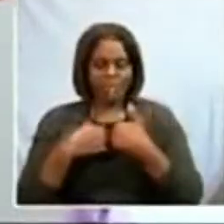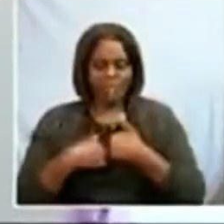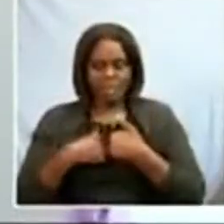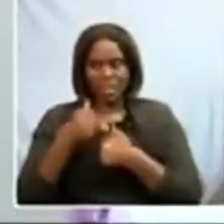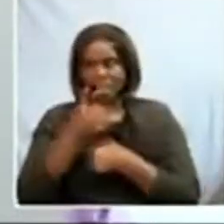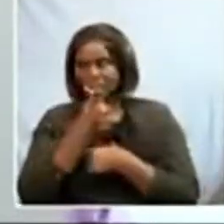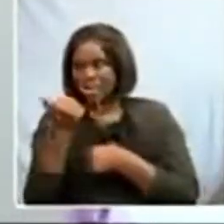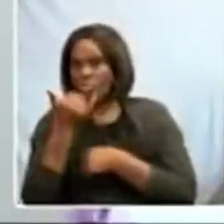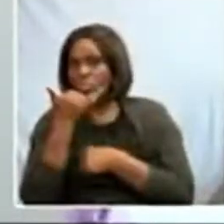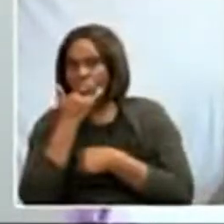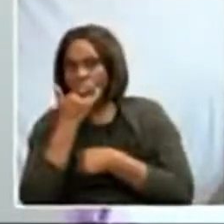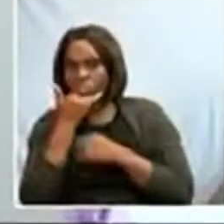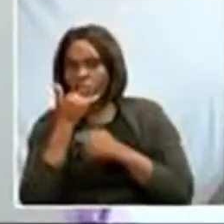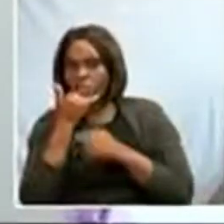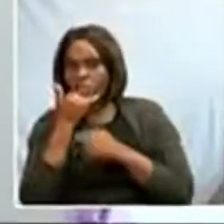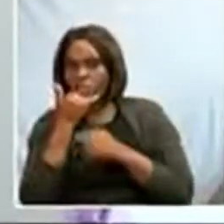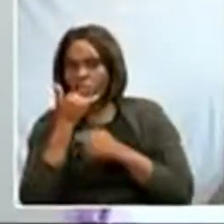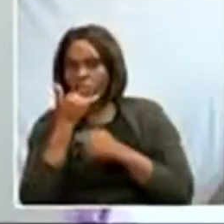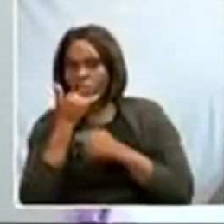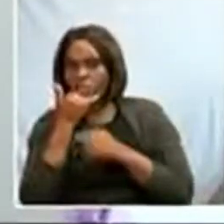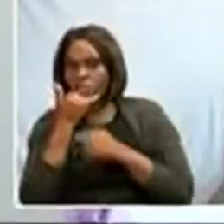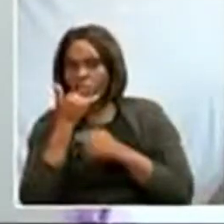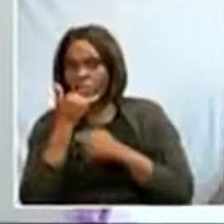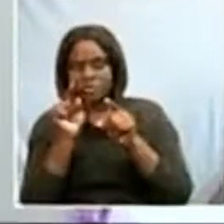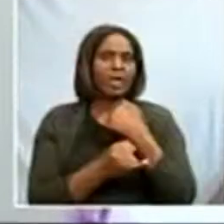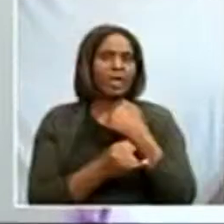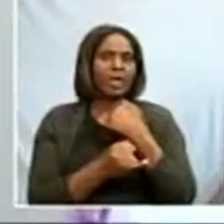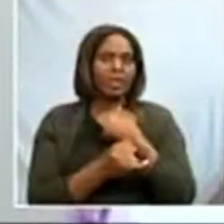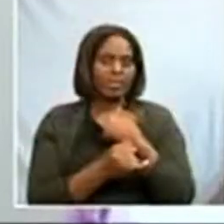something else and he starts roofing.